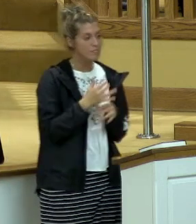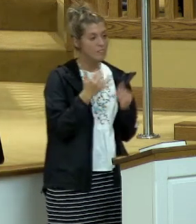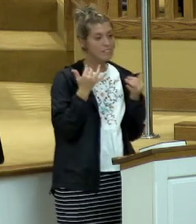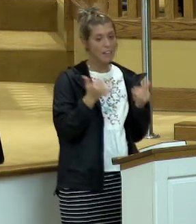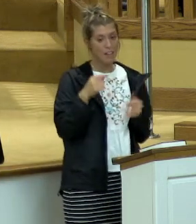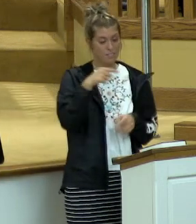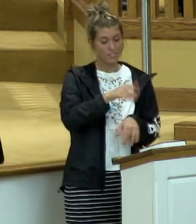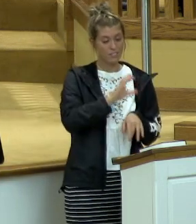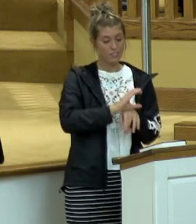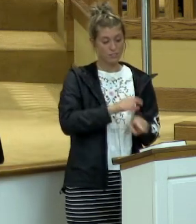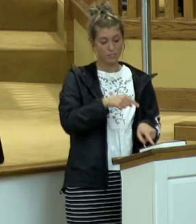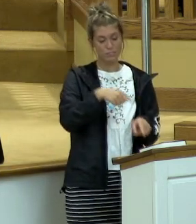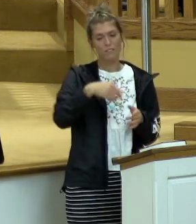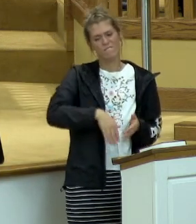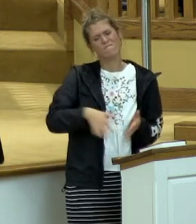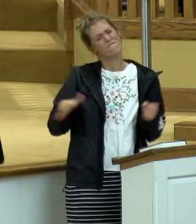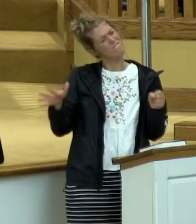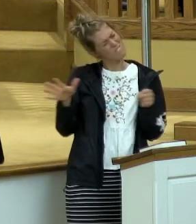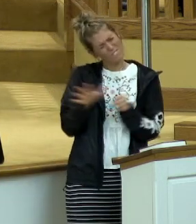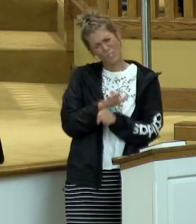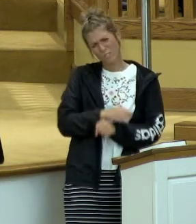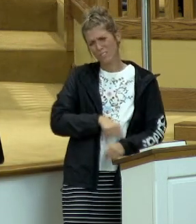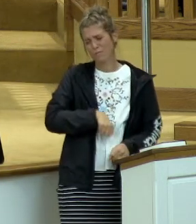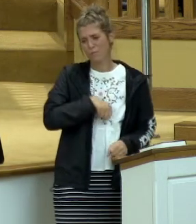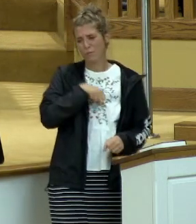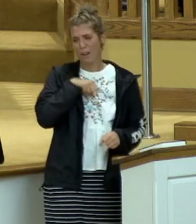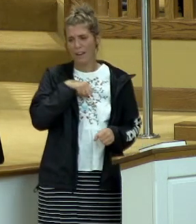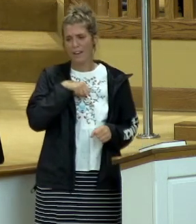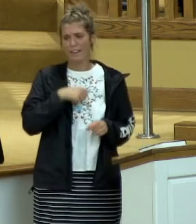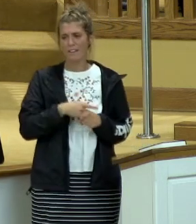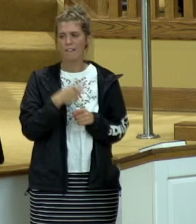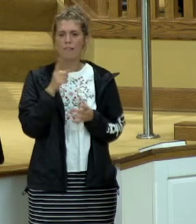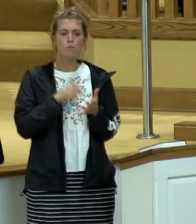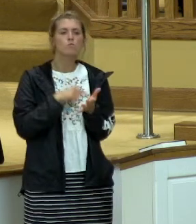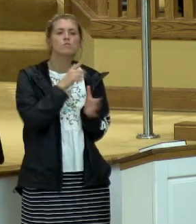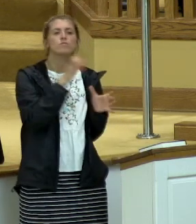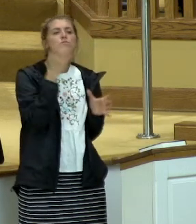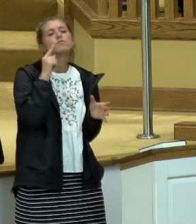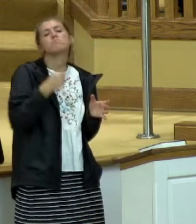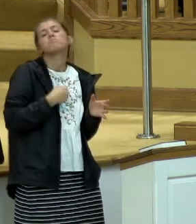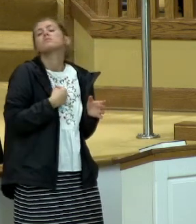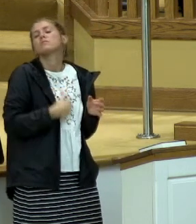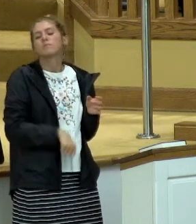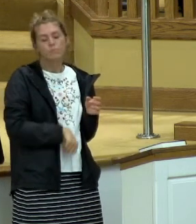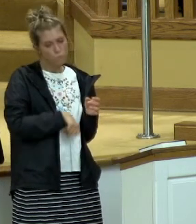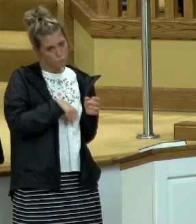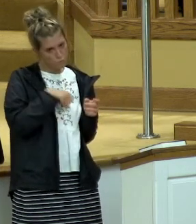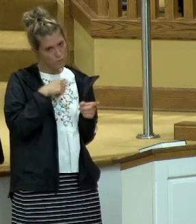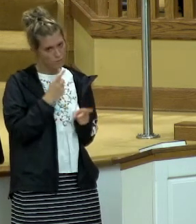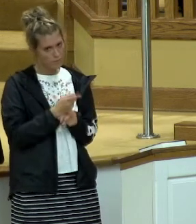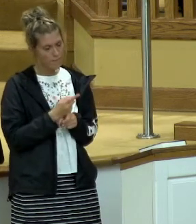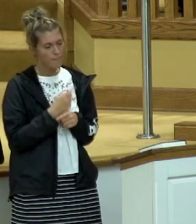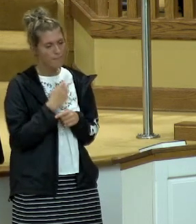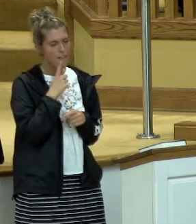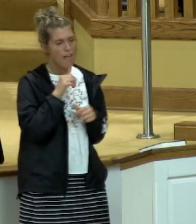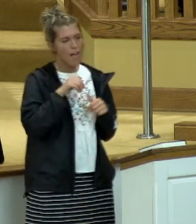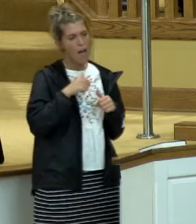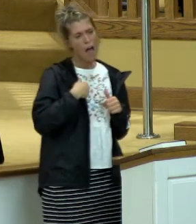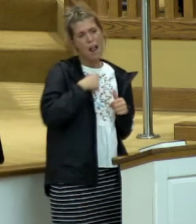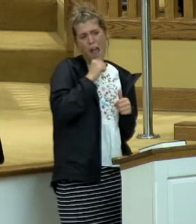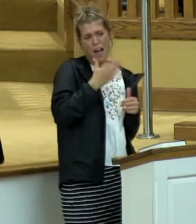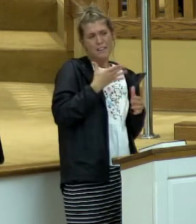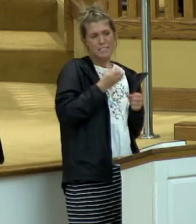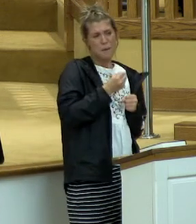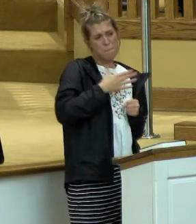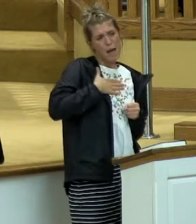The Laodicean church is full of pride. The rights of the people. What have you done for me lately? Pride. I didn't get my